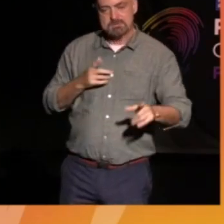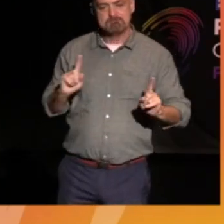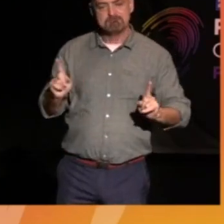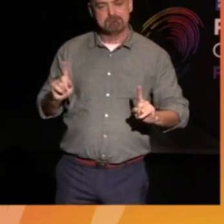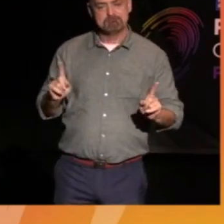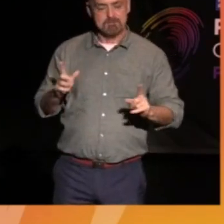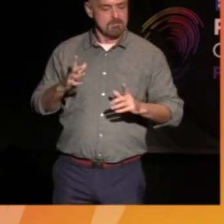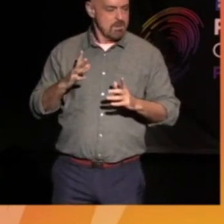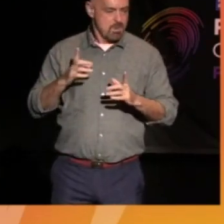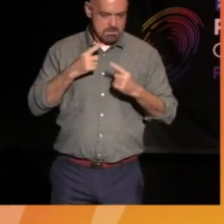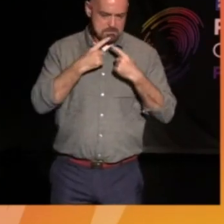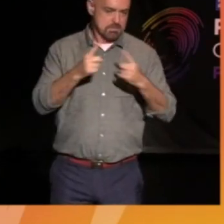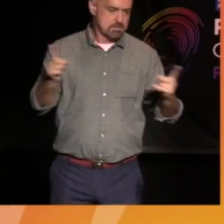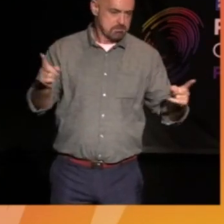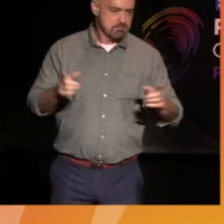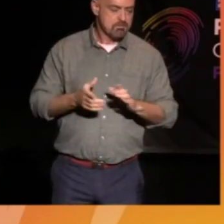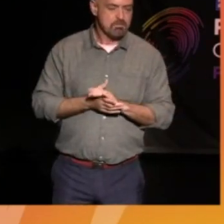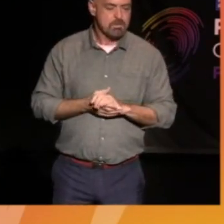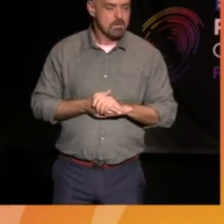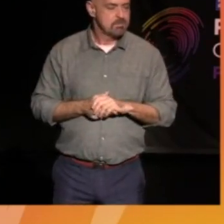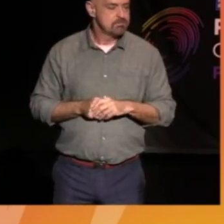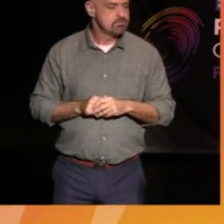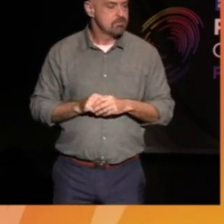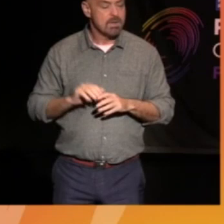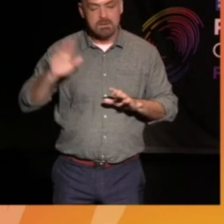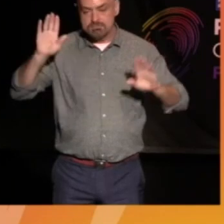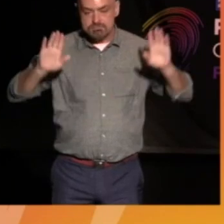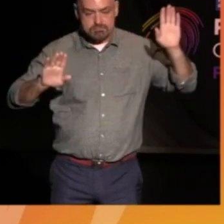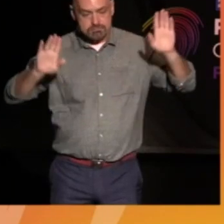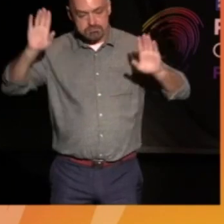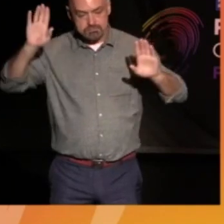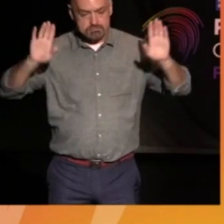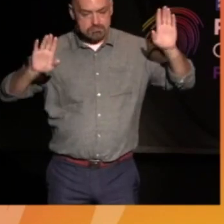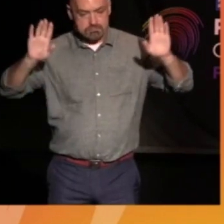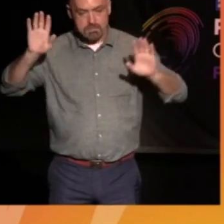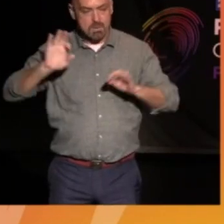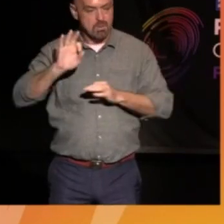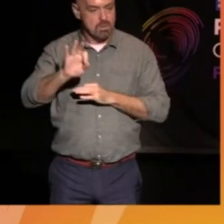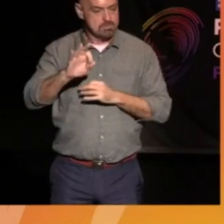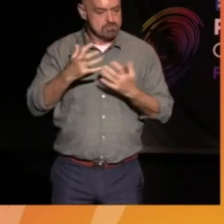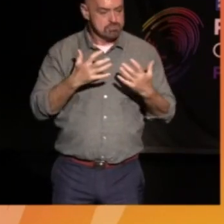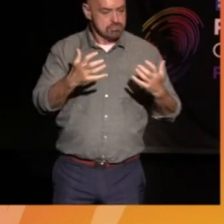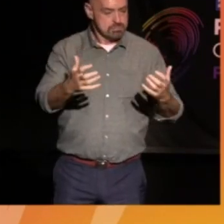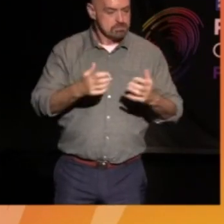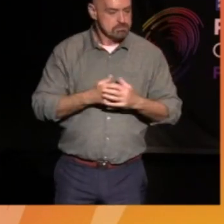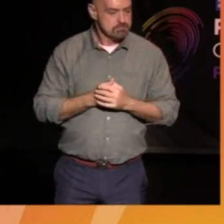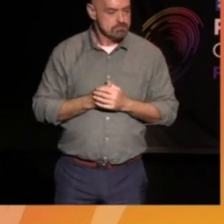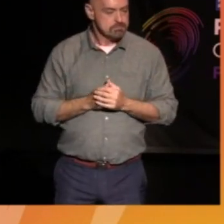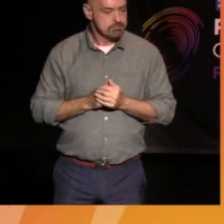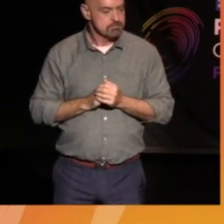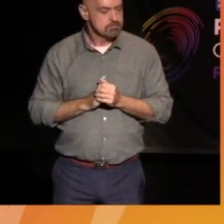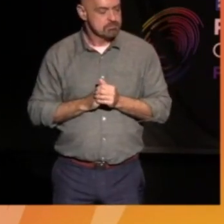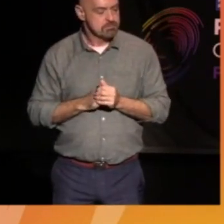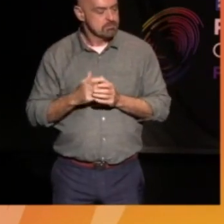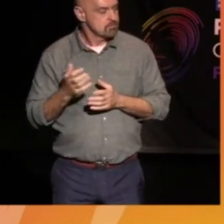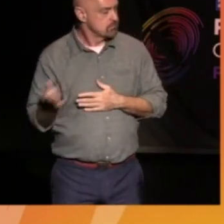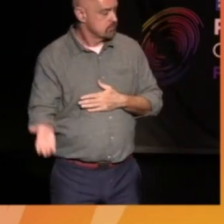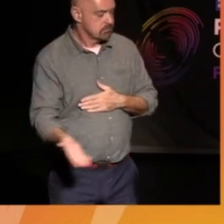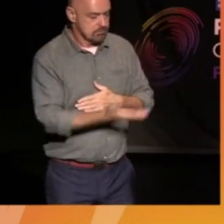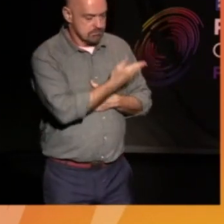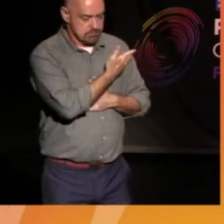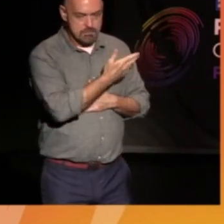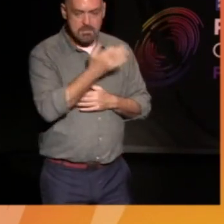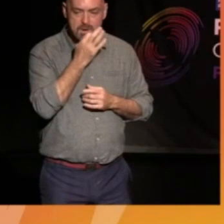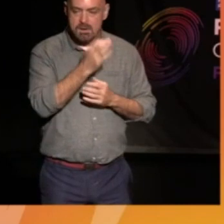that. So any questions or comments or thoughts you'd like to put to